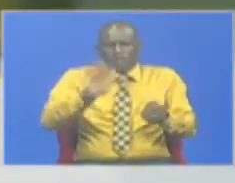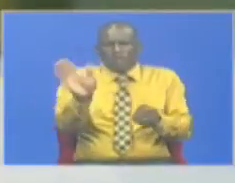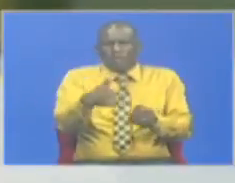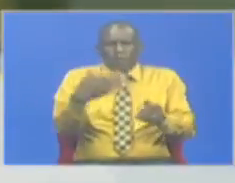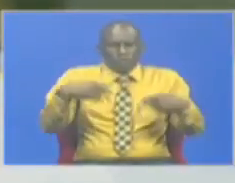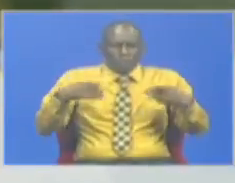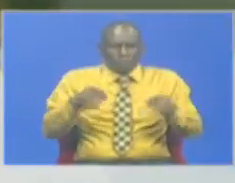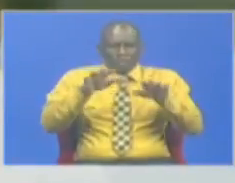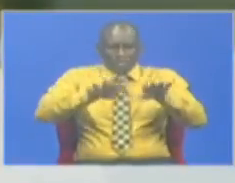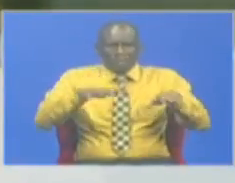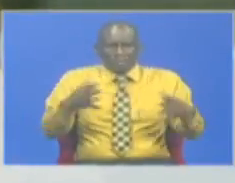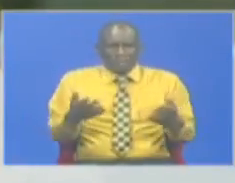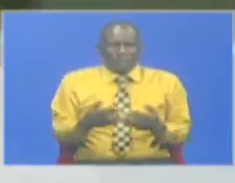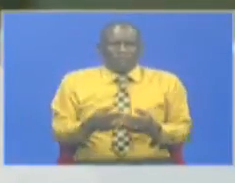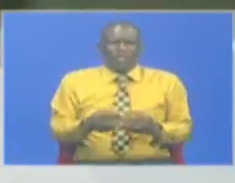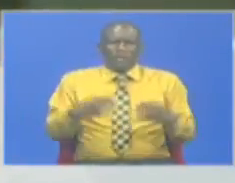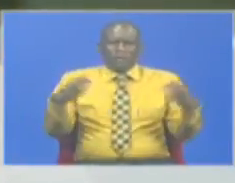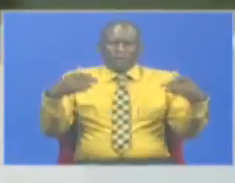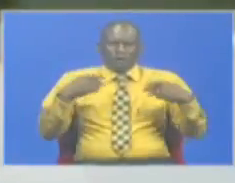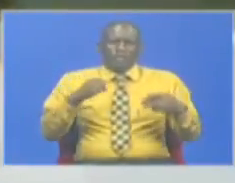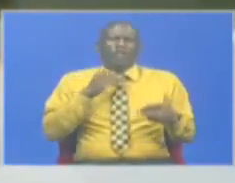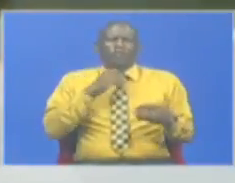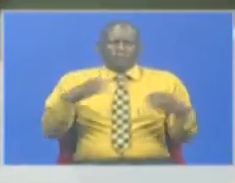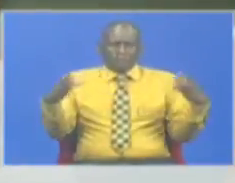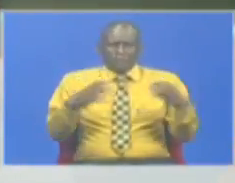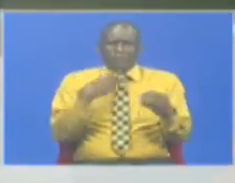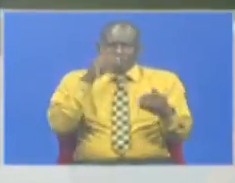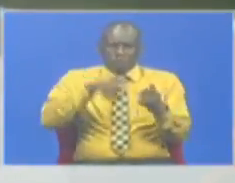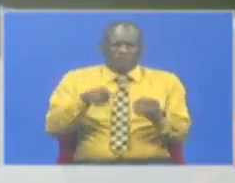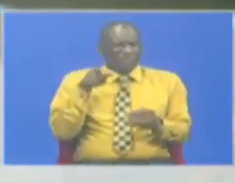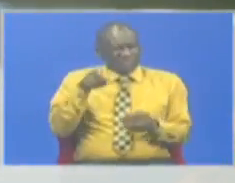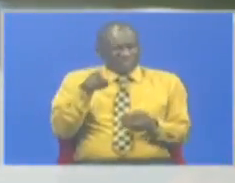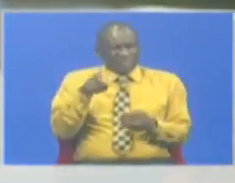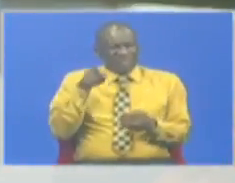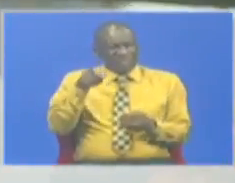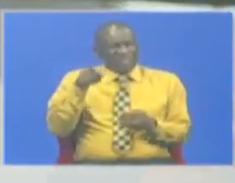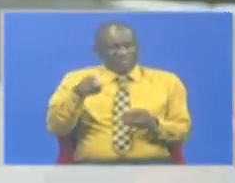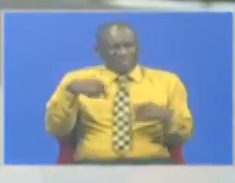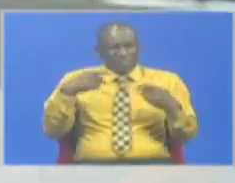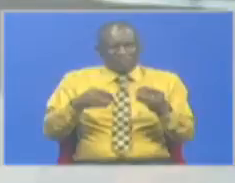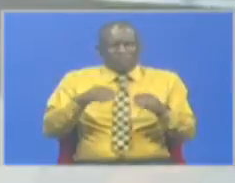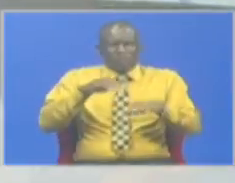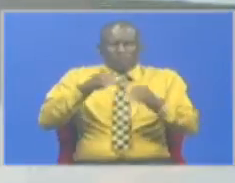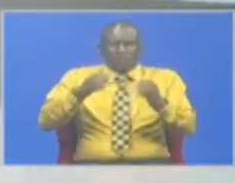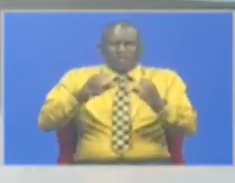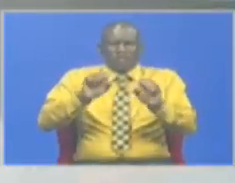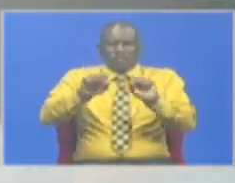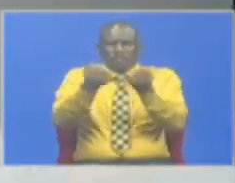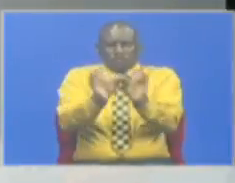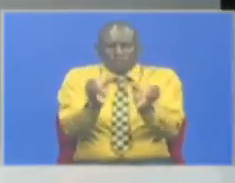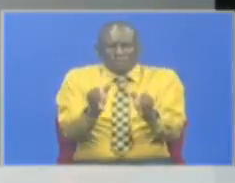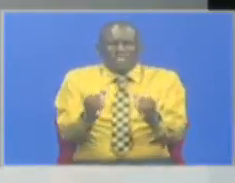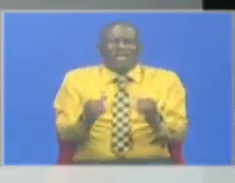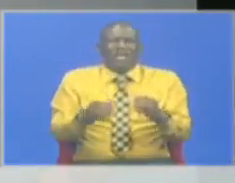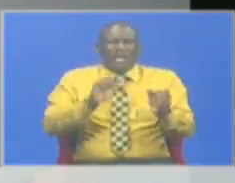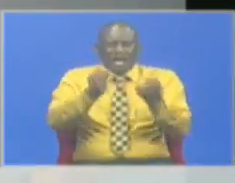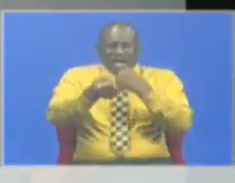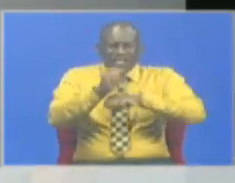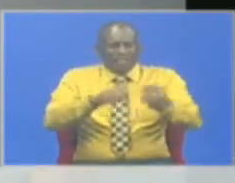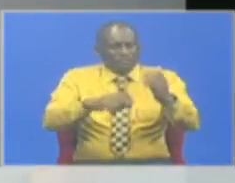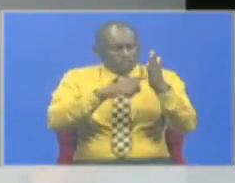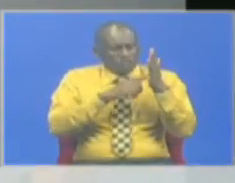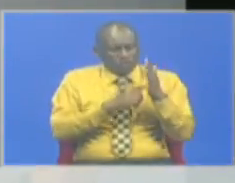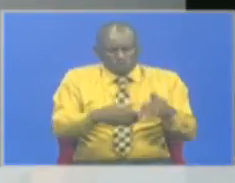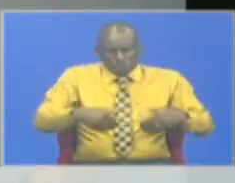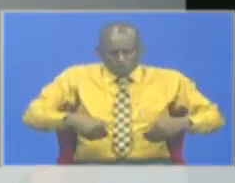parties say. Xtian's online activities, they say that Xtian's online activities is exposing teens who have access to